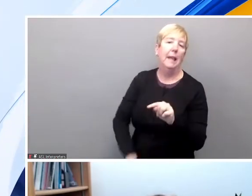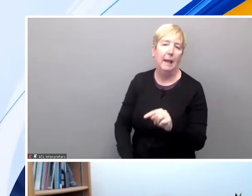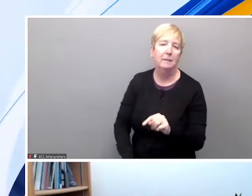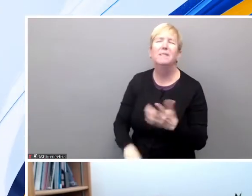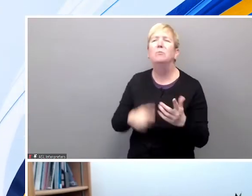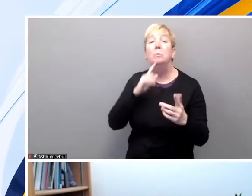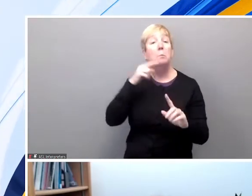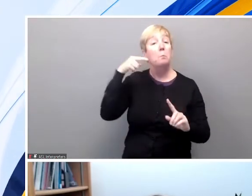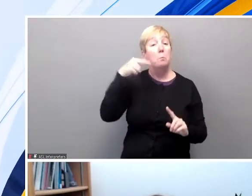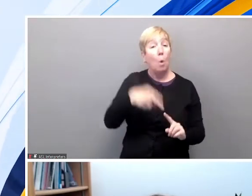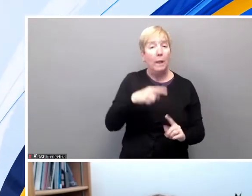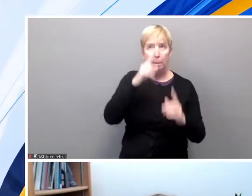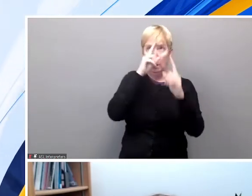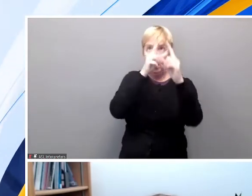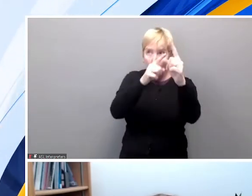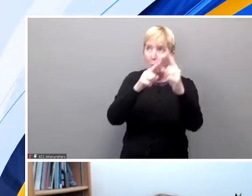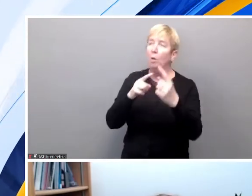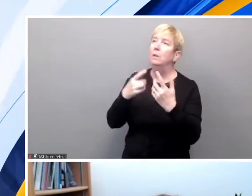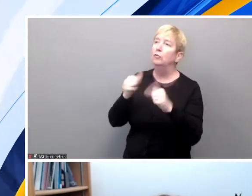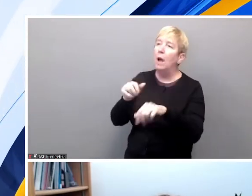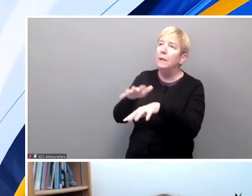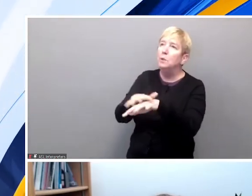more about this in